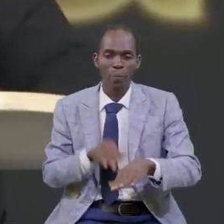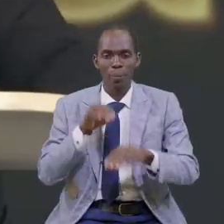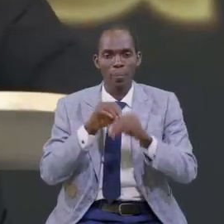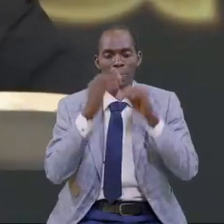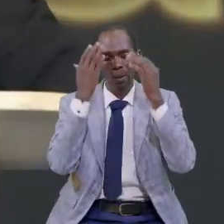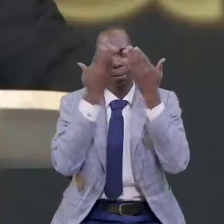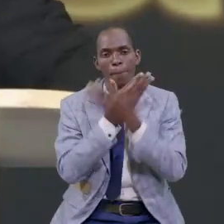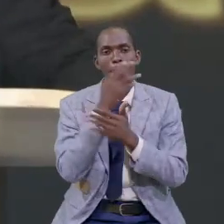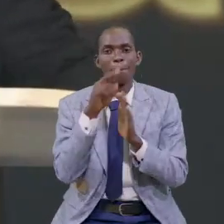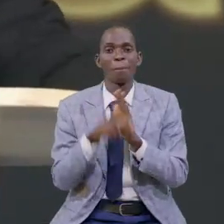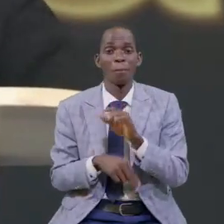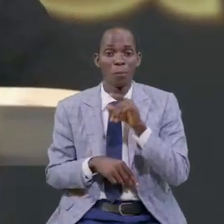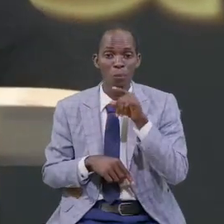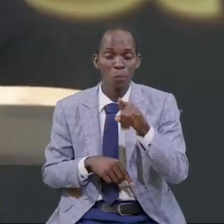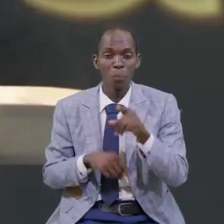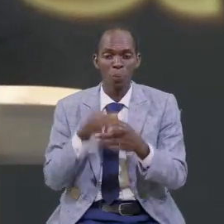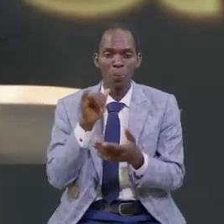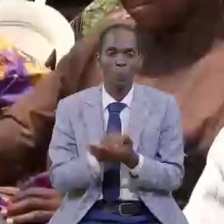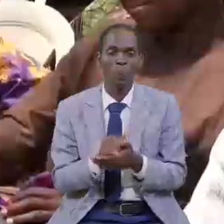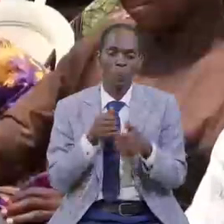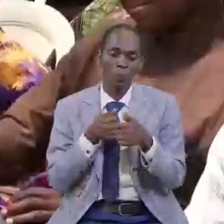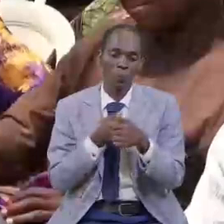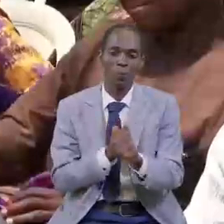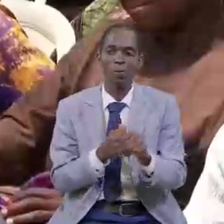that followeth me.